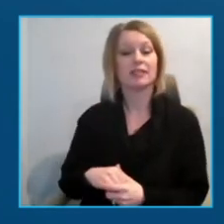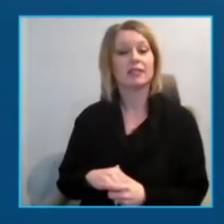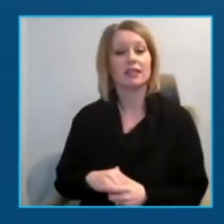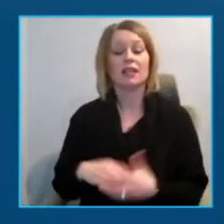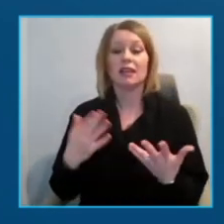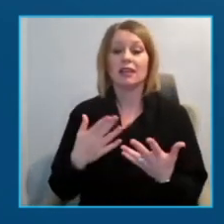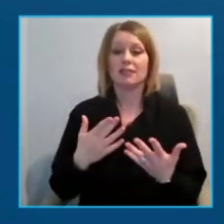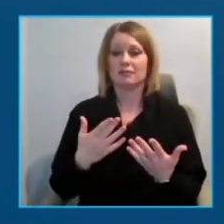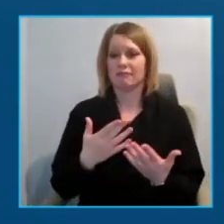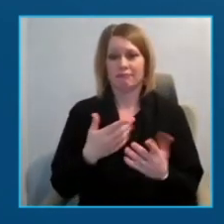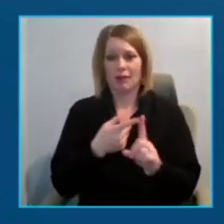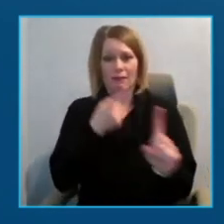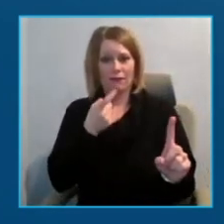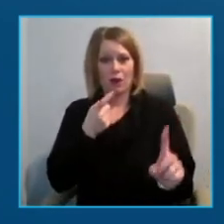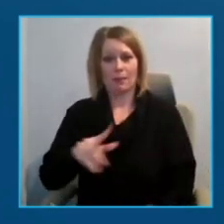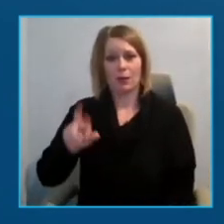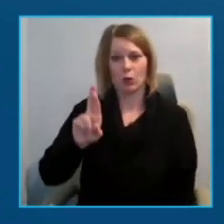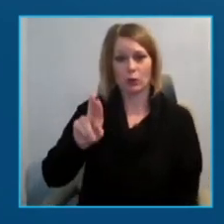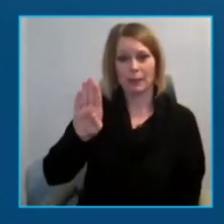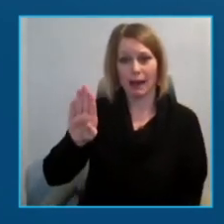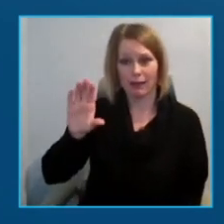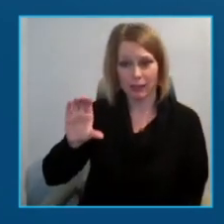Committee